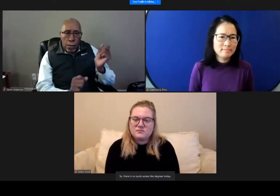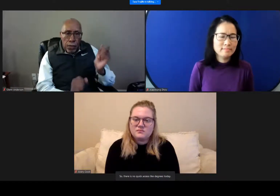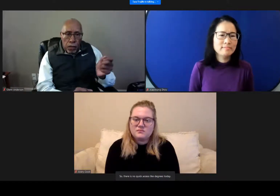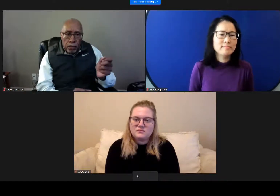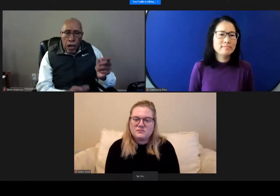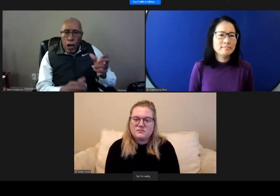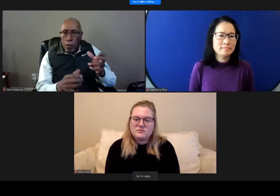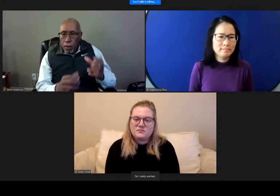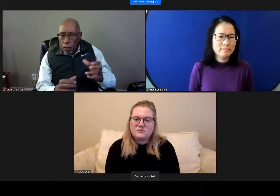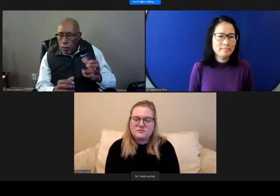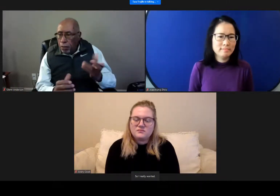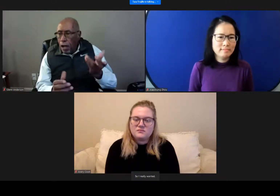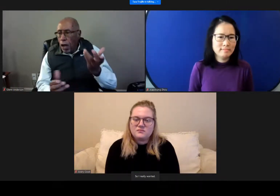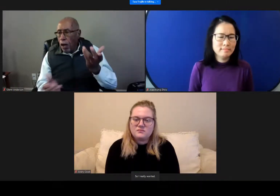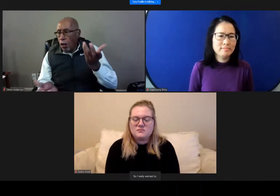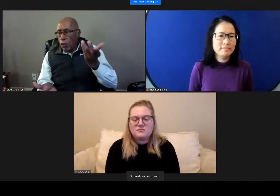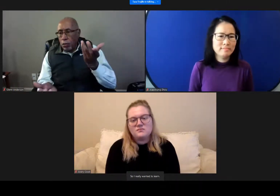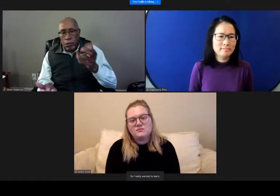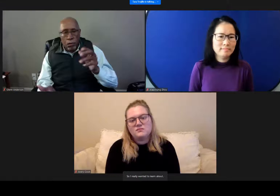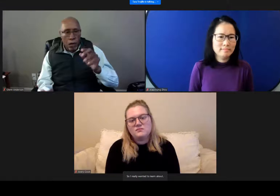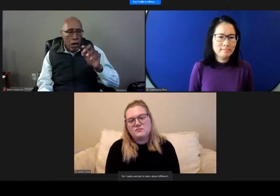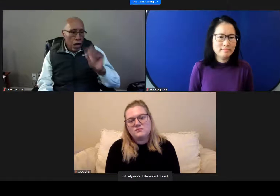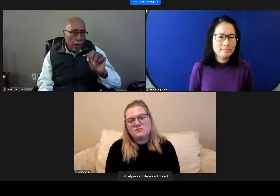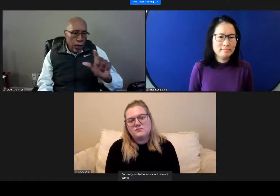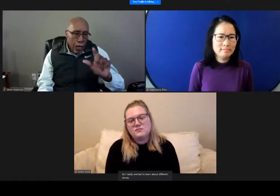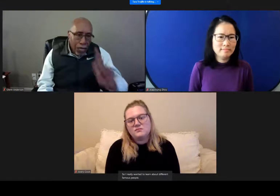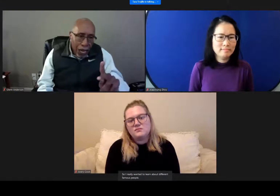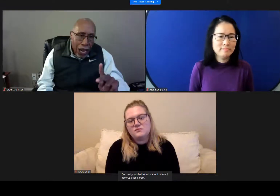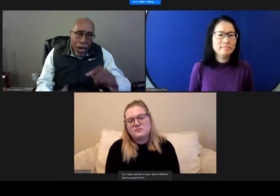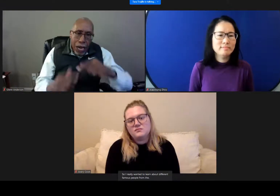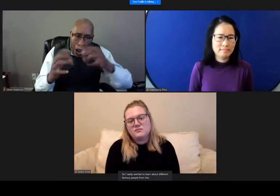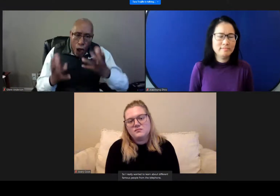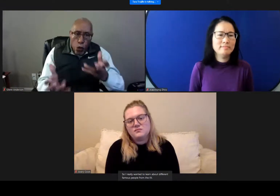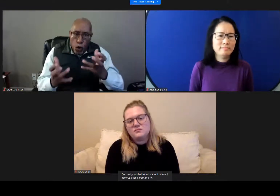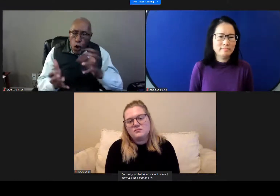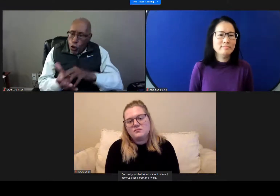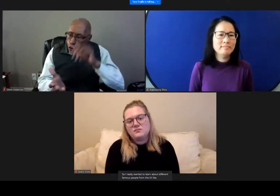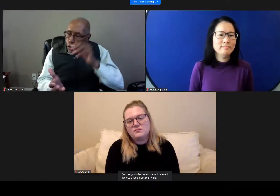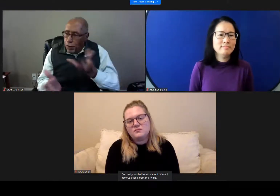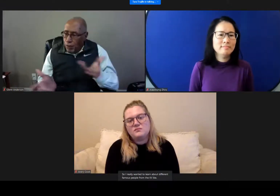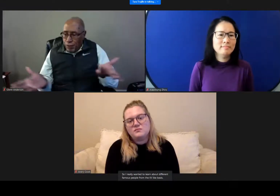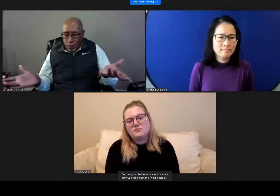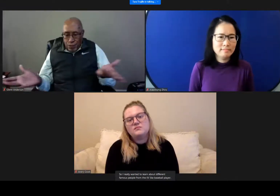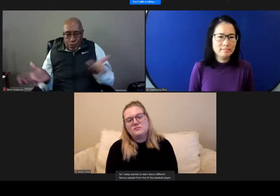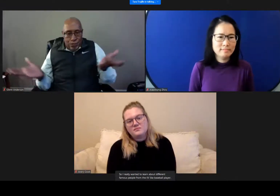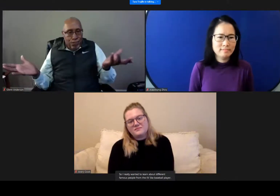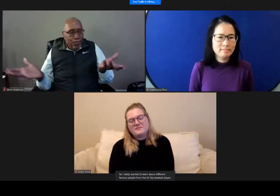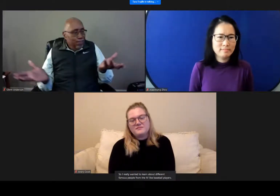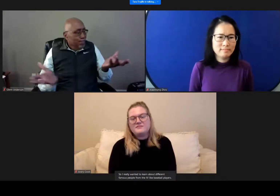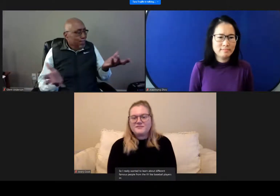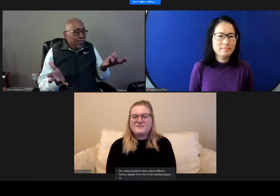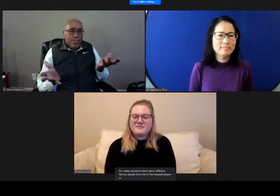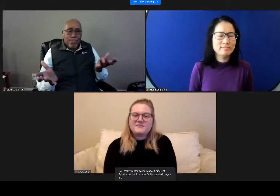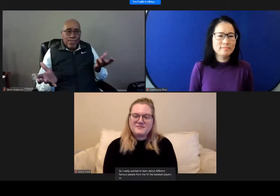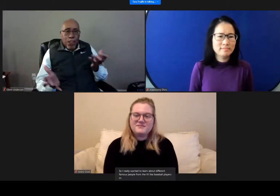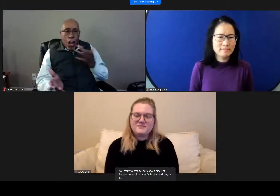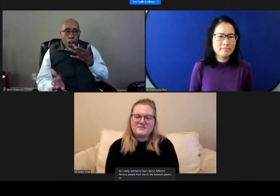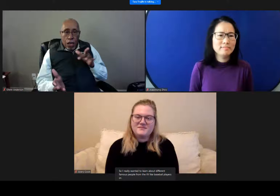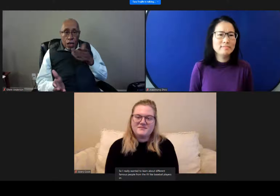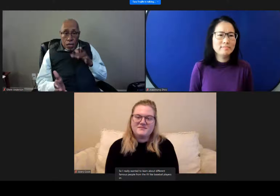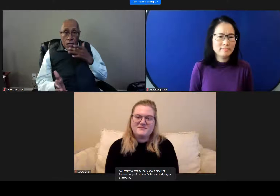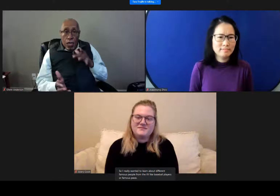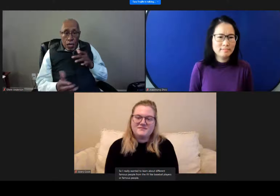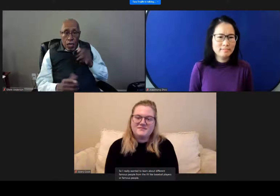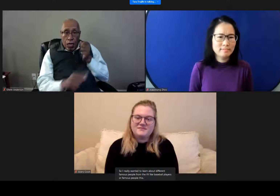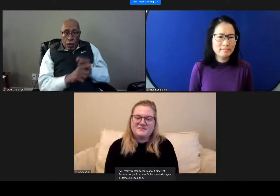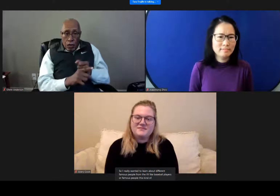So I really wanted to learn about different famous people from the television, like baseball players or famous